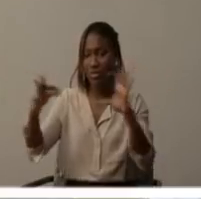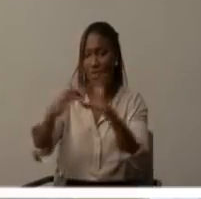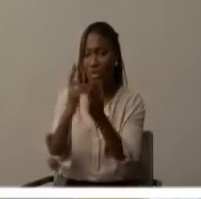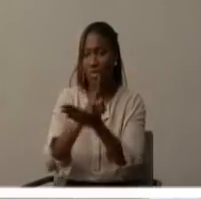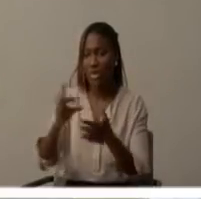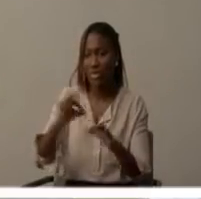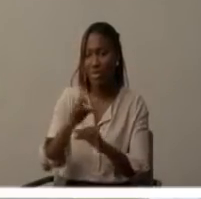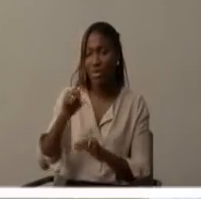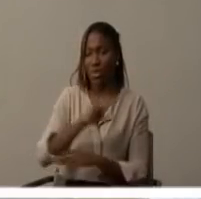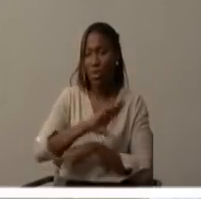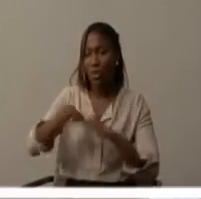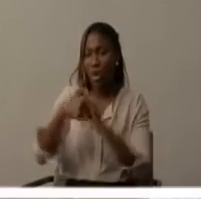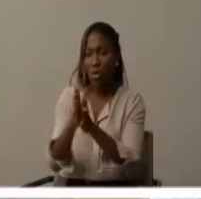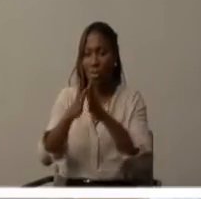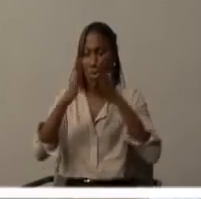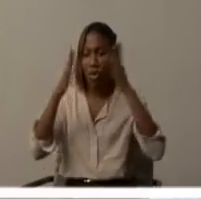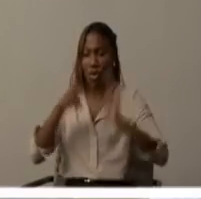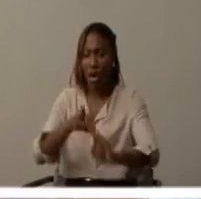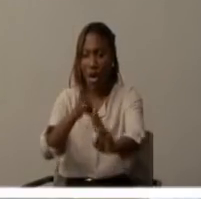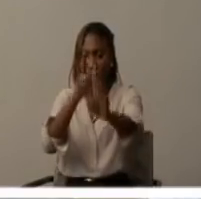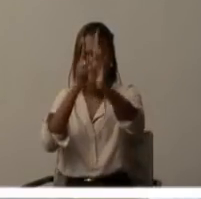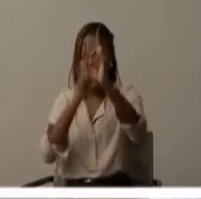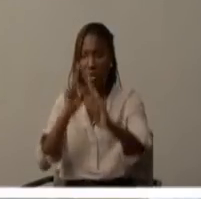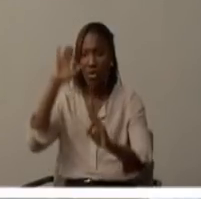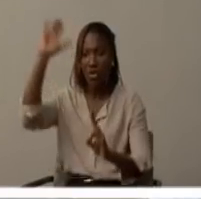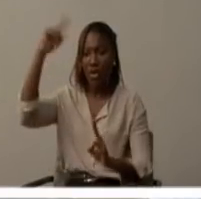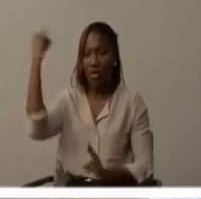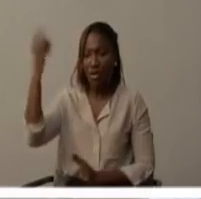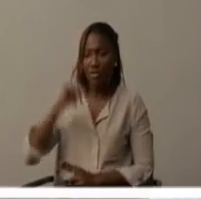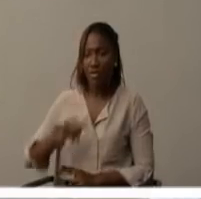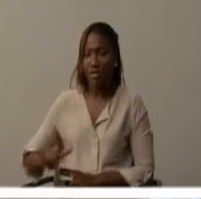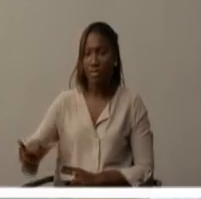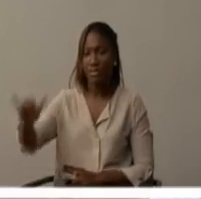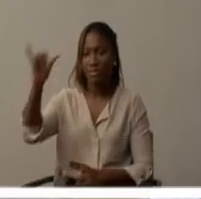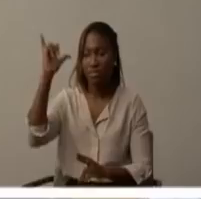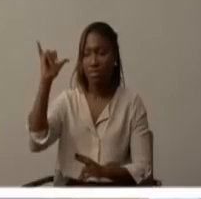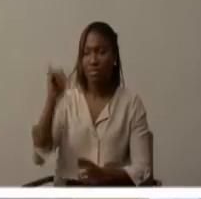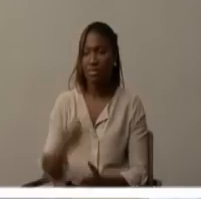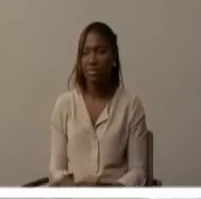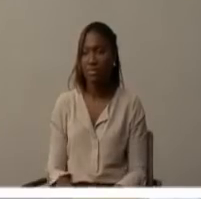of the Holy Spirit, all glory and honor is yours forever and ever.